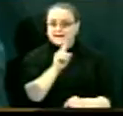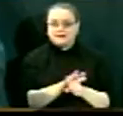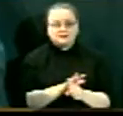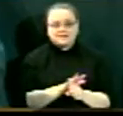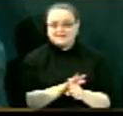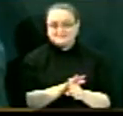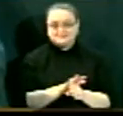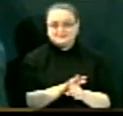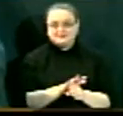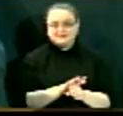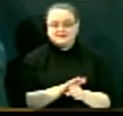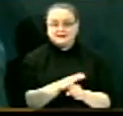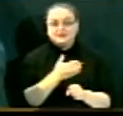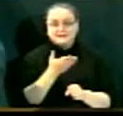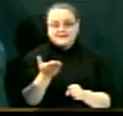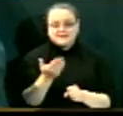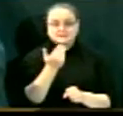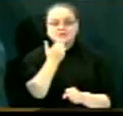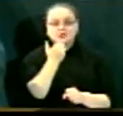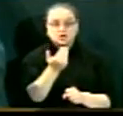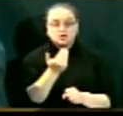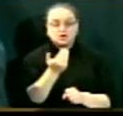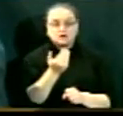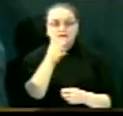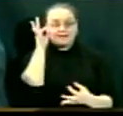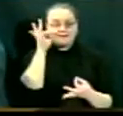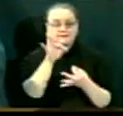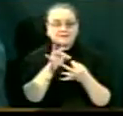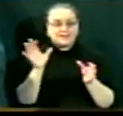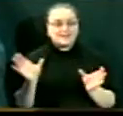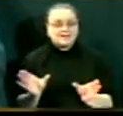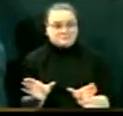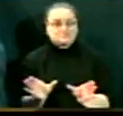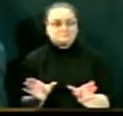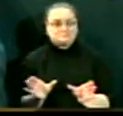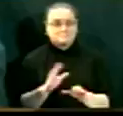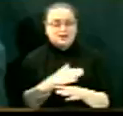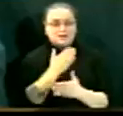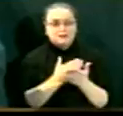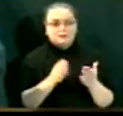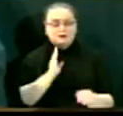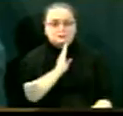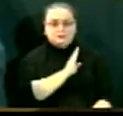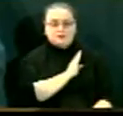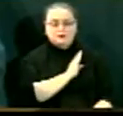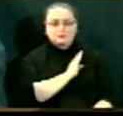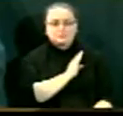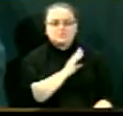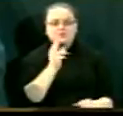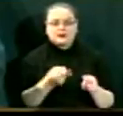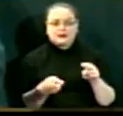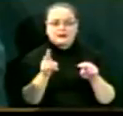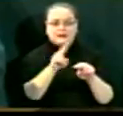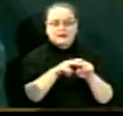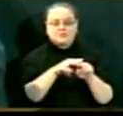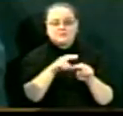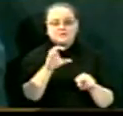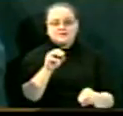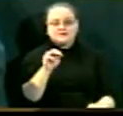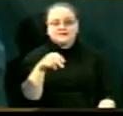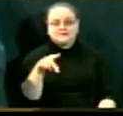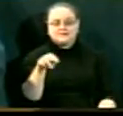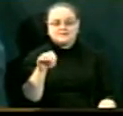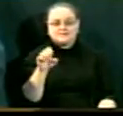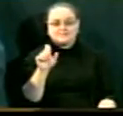guarantee. This is a good faith effort on the part of this board to increase compensation